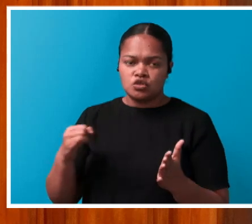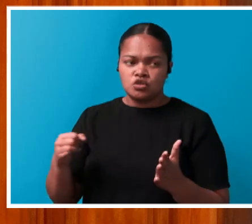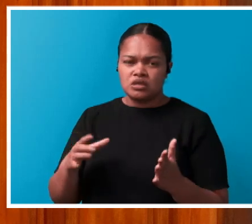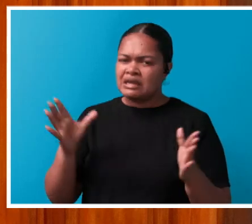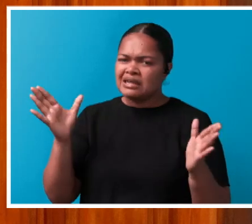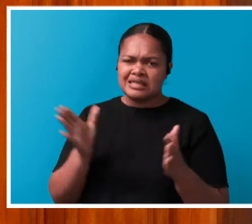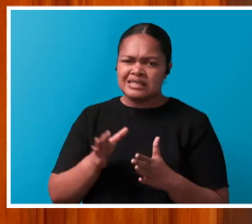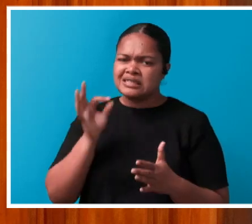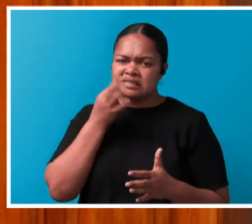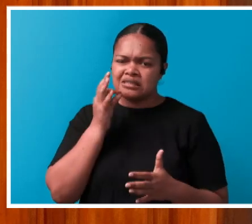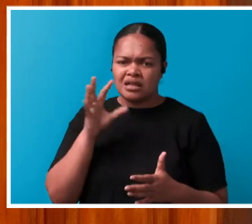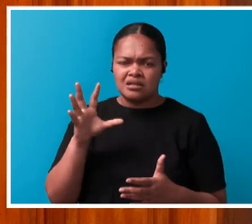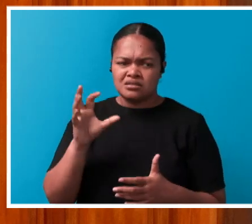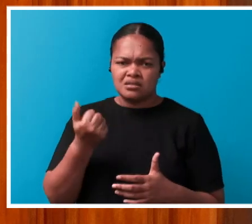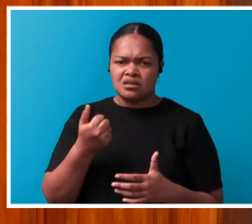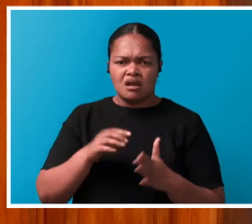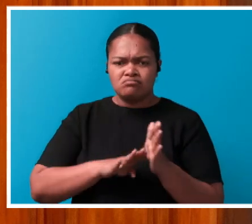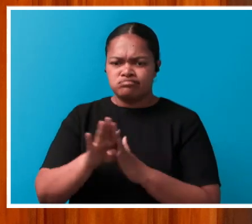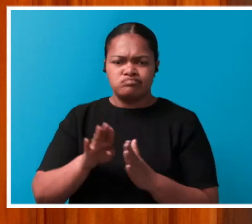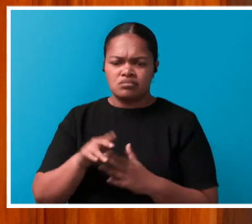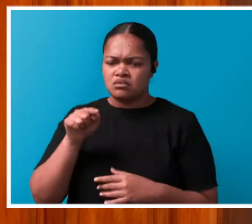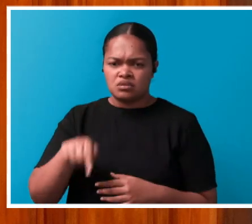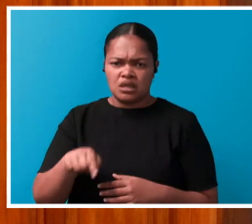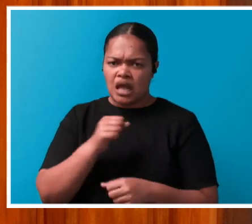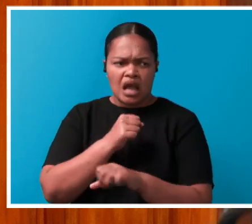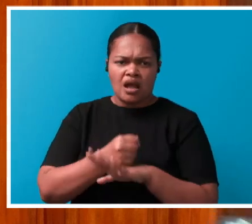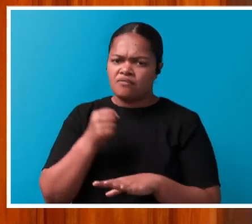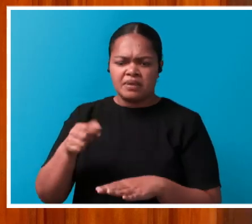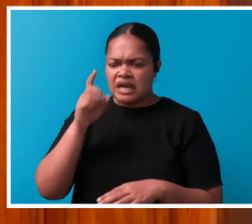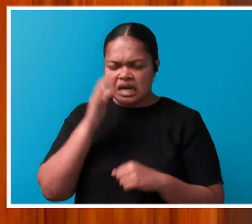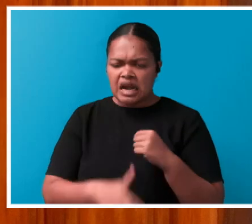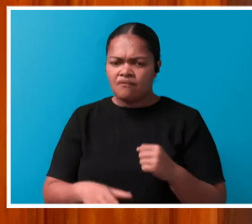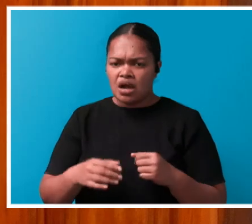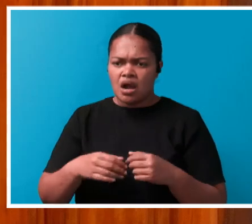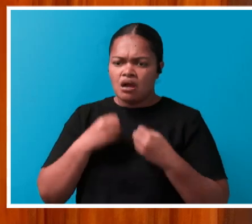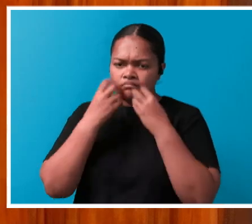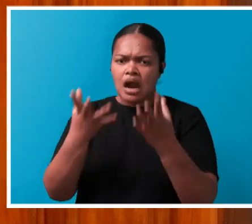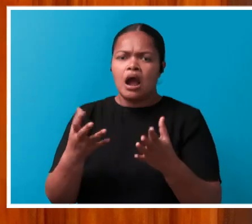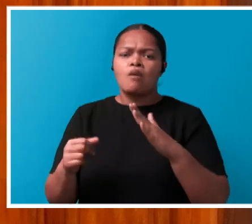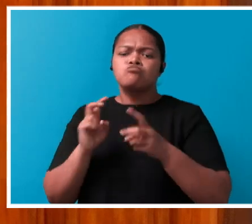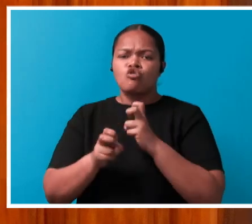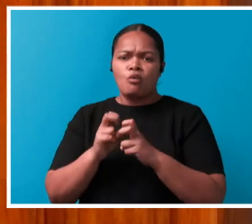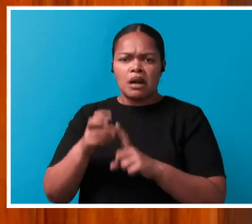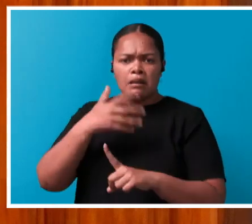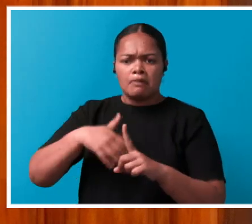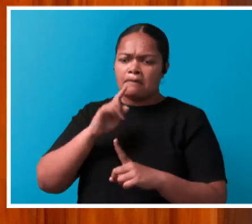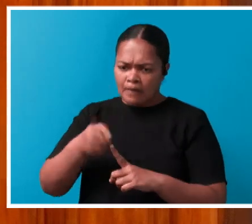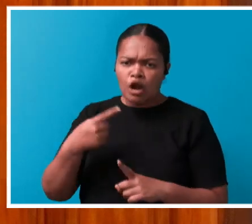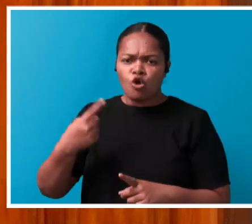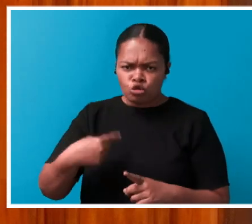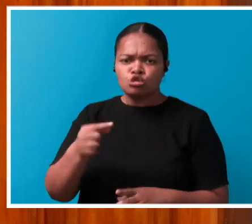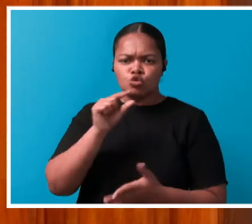Production continued to decline as government did not address the fundamental problems facing the industry, but continued to subsidize